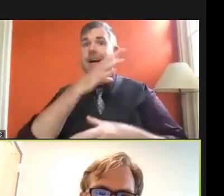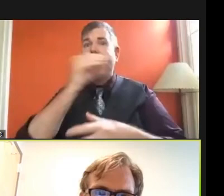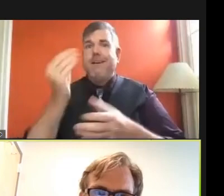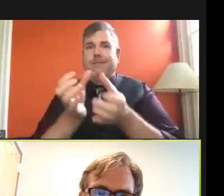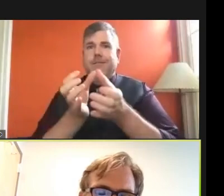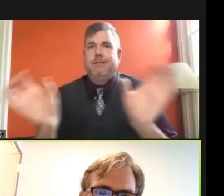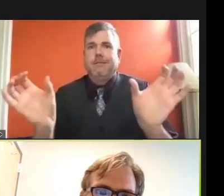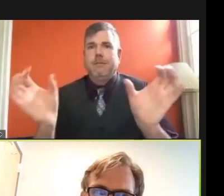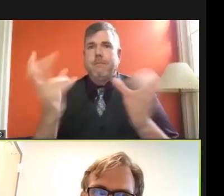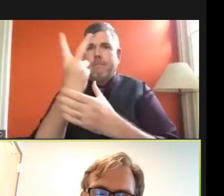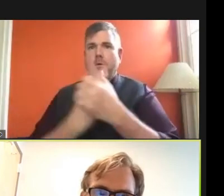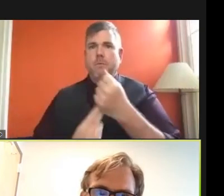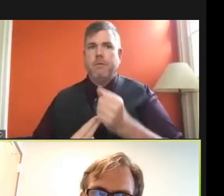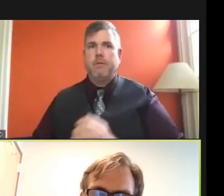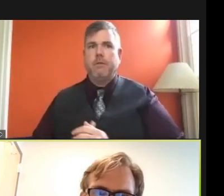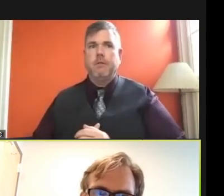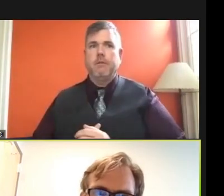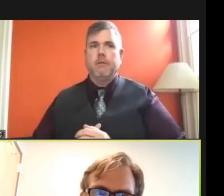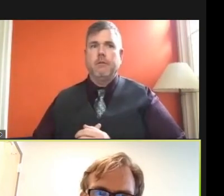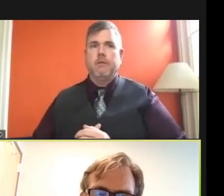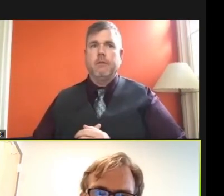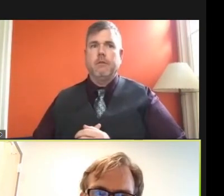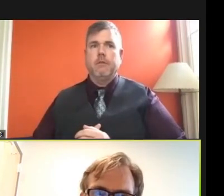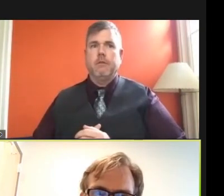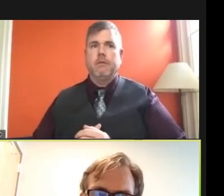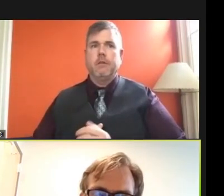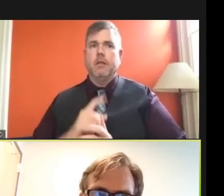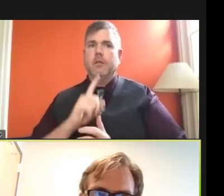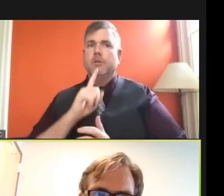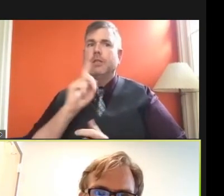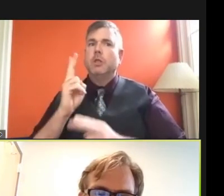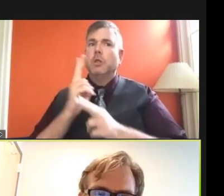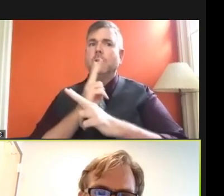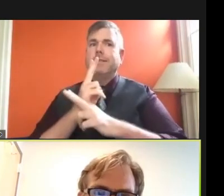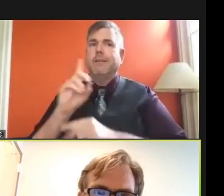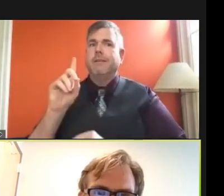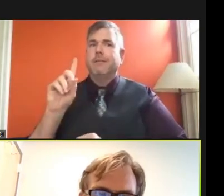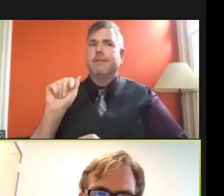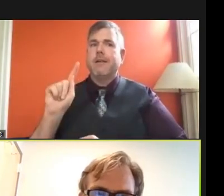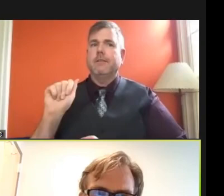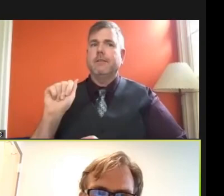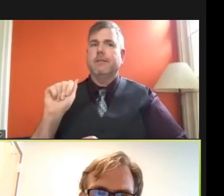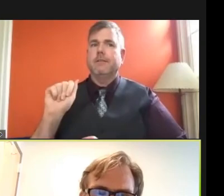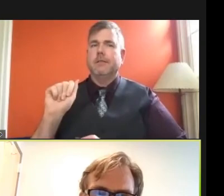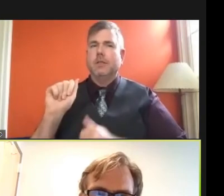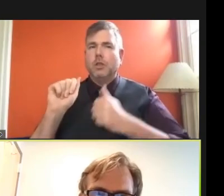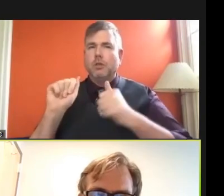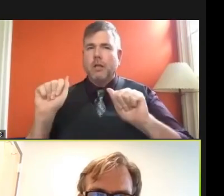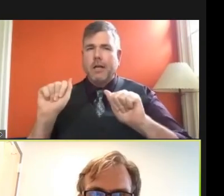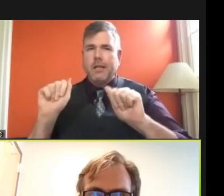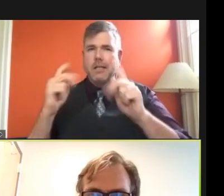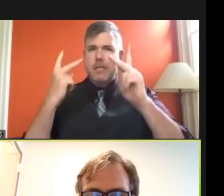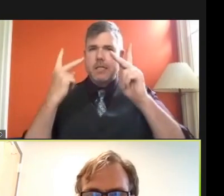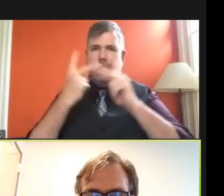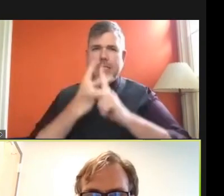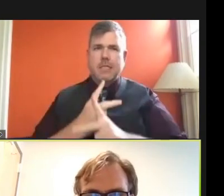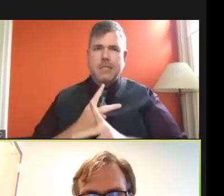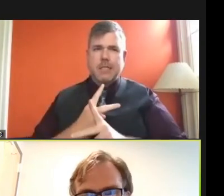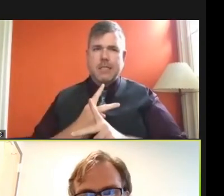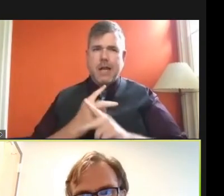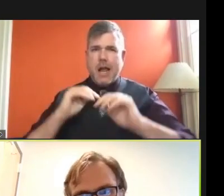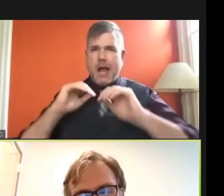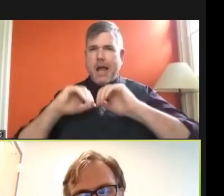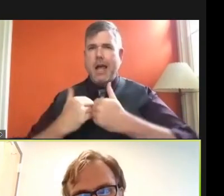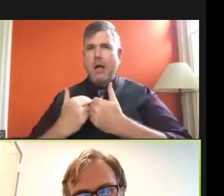to be as precise as we can in terms of understanding the dynamics of transmission within our community. Because it's like a physician who's